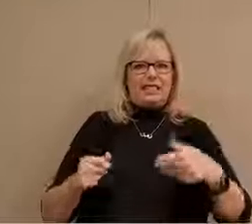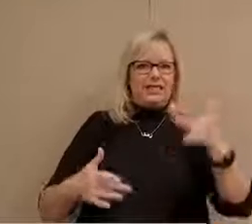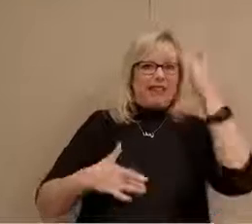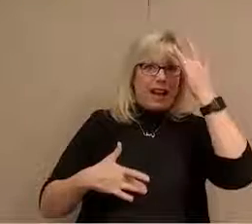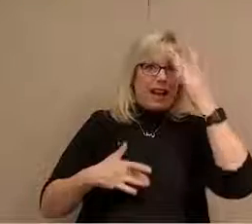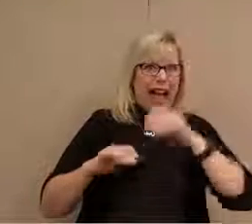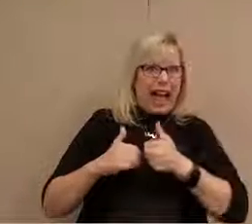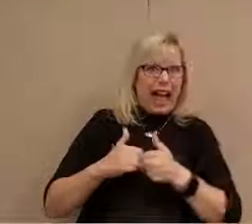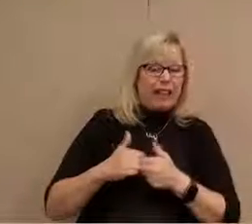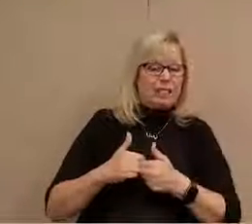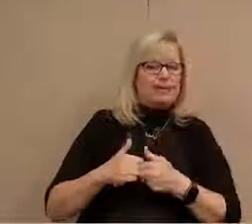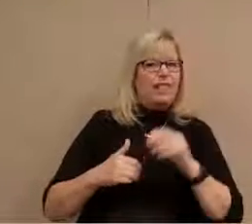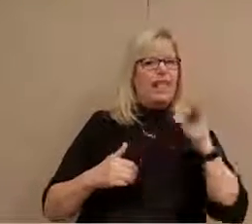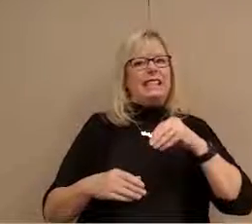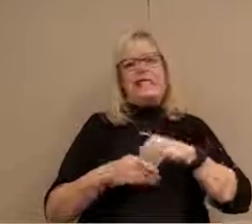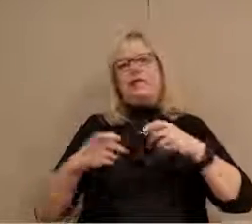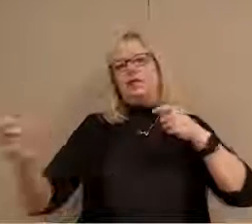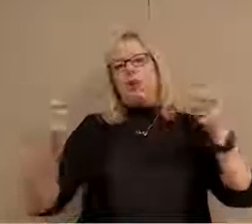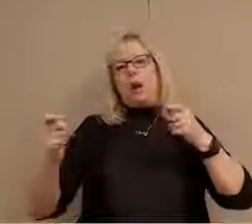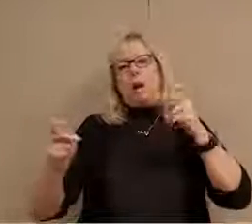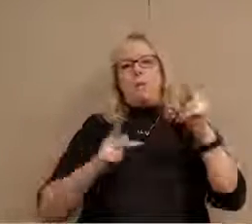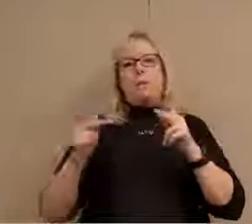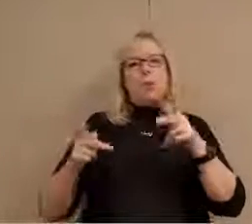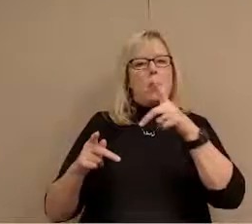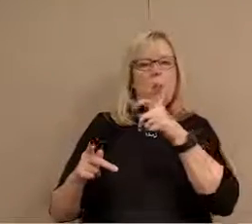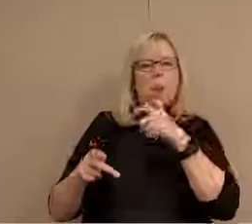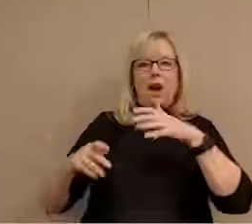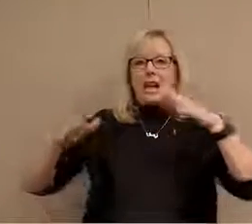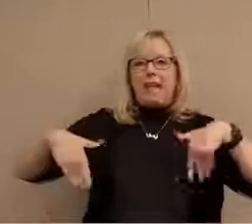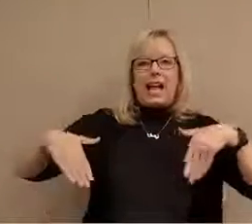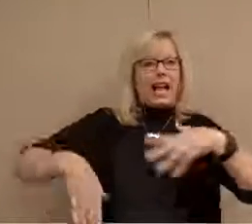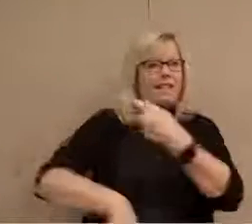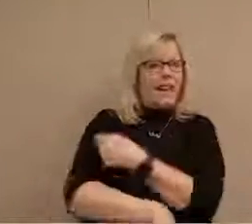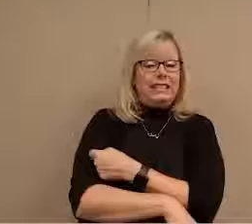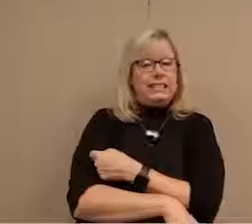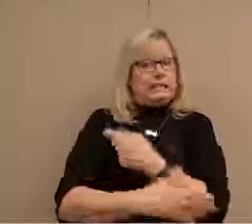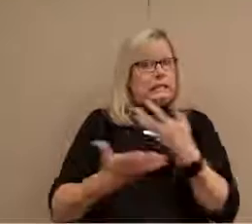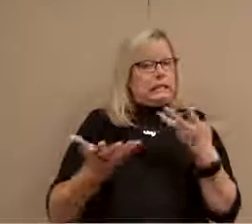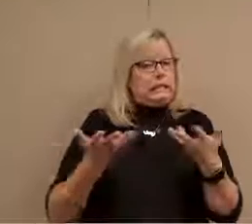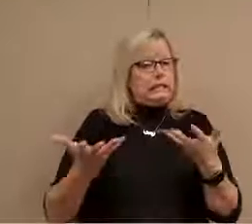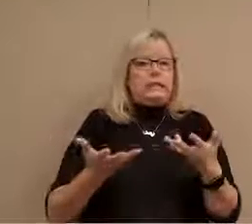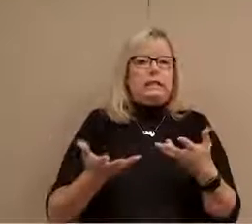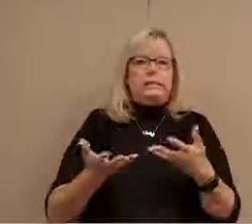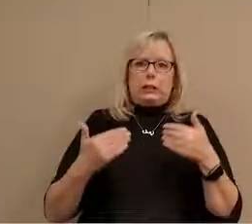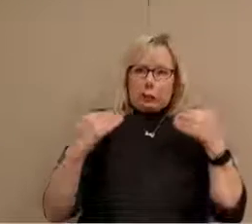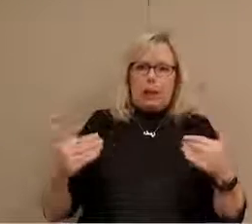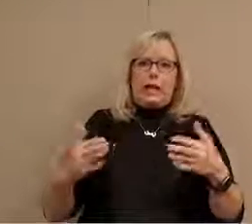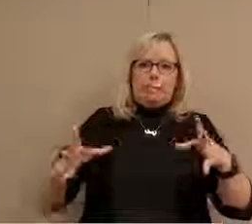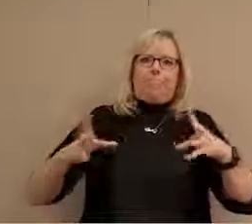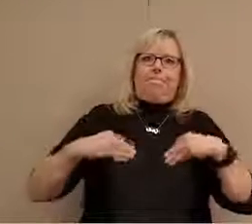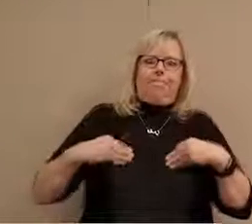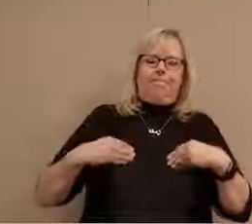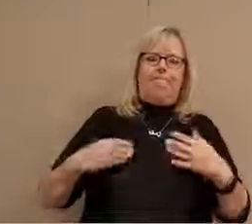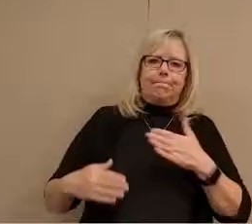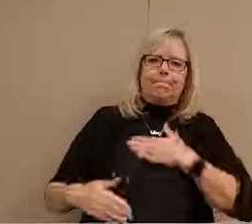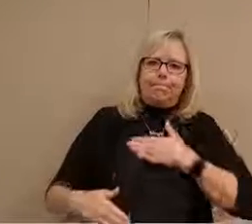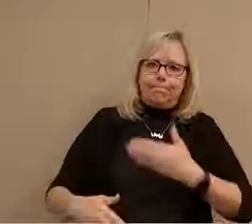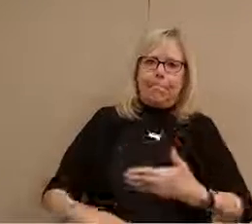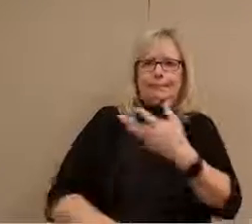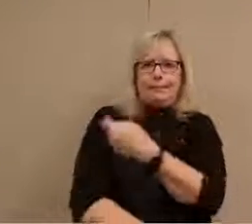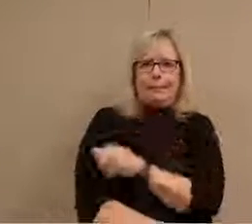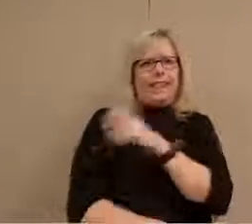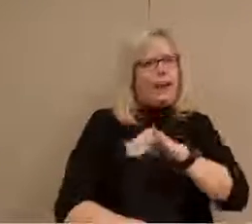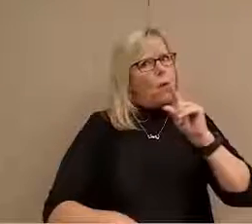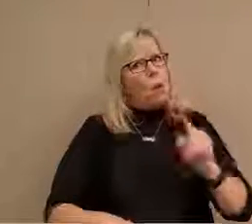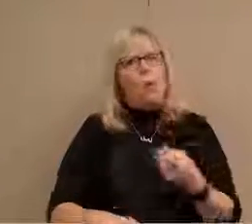virus is really in the hands of people who aren't vaccinated. Getting vaccinated is really the